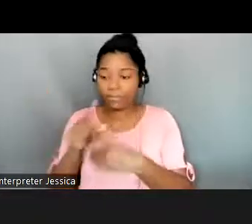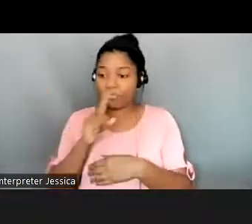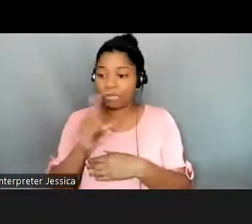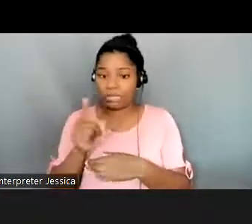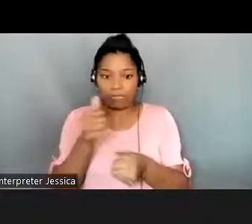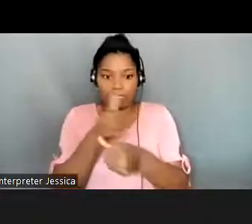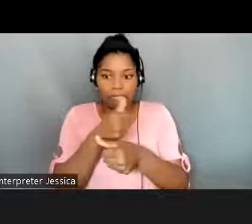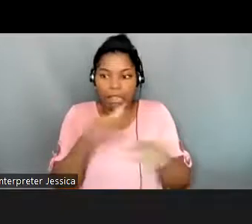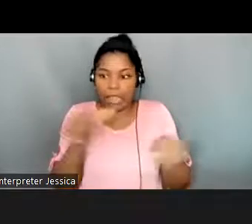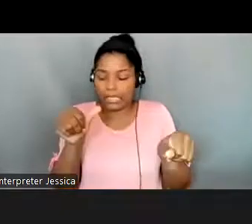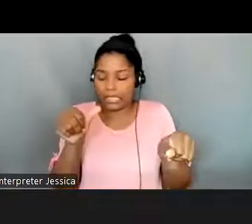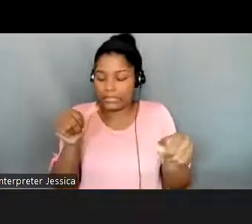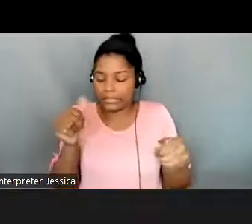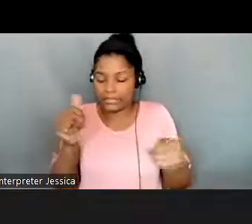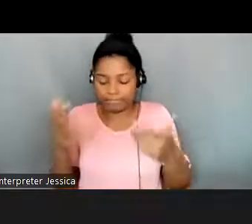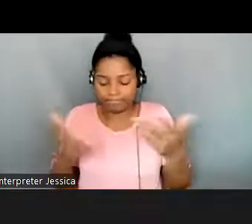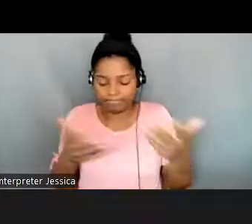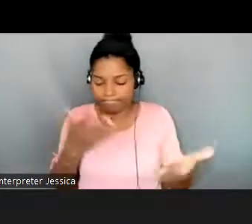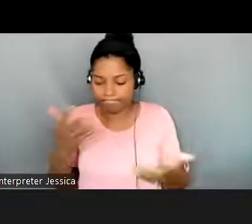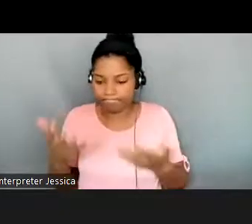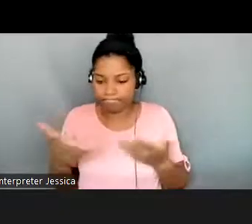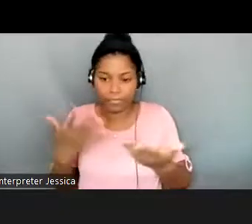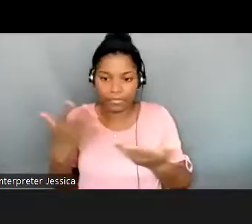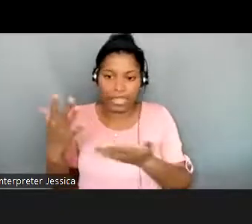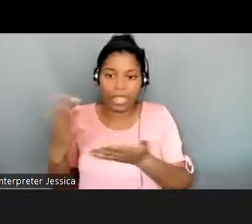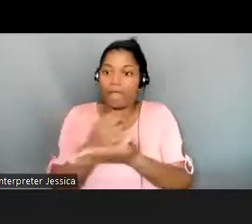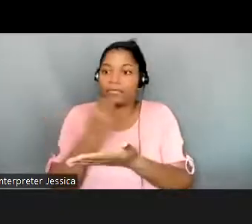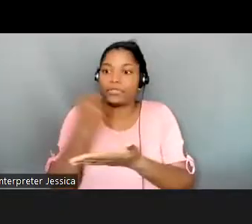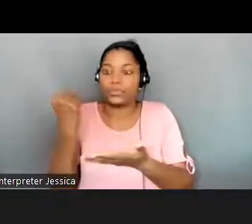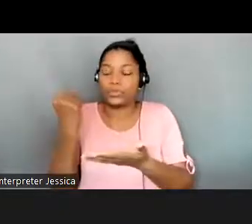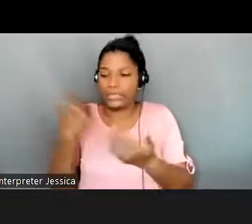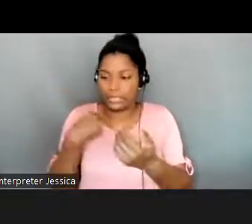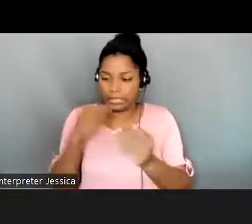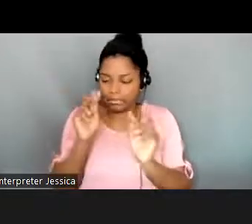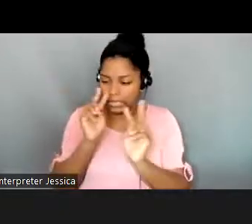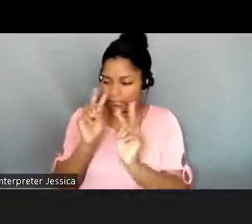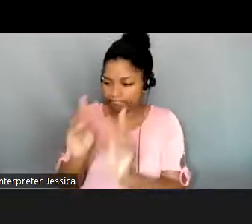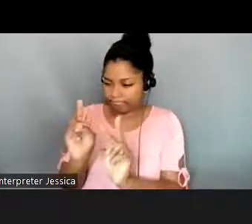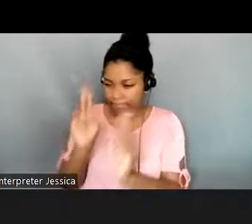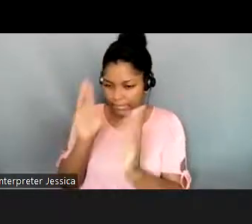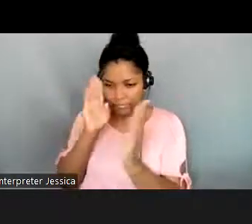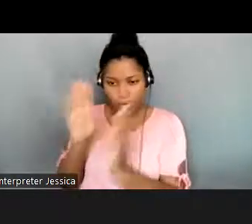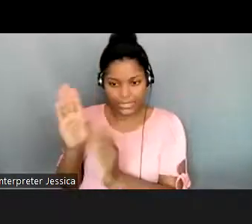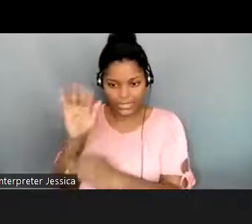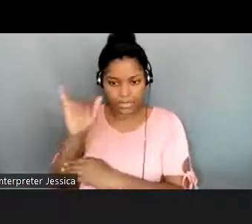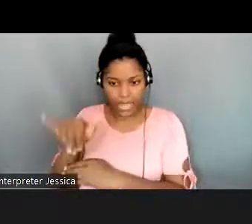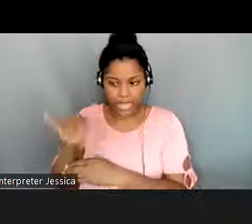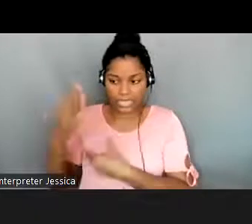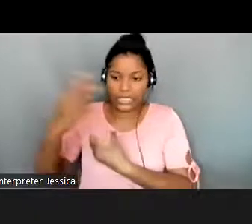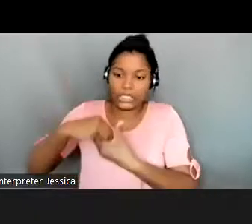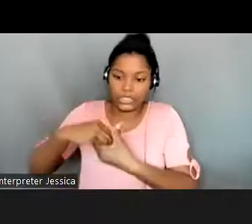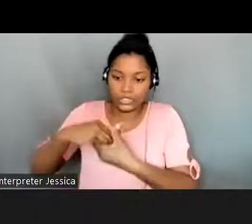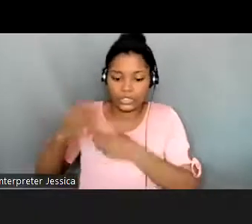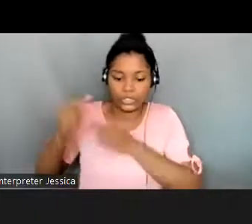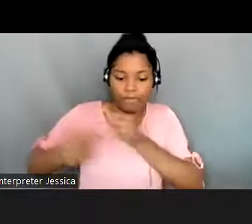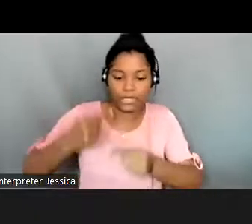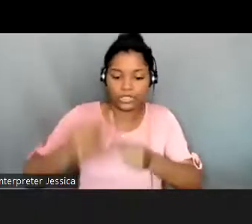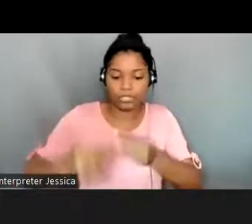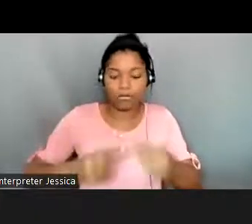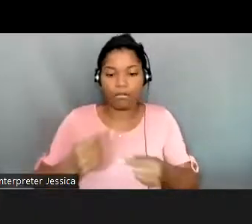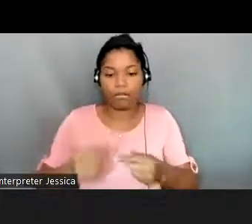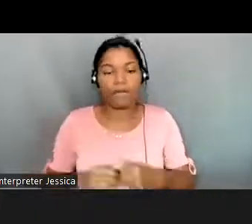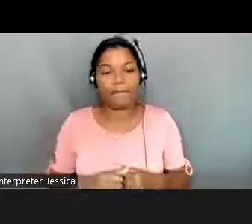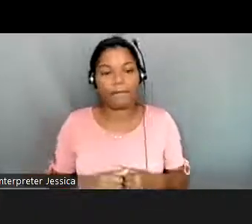opportunity except through an intergenerational lens. And I was reminded in thinking about today's session about a site visit I